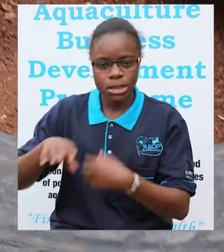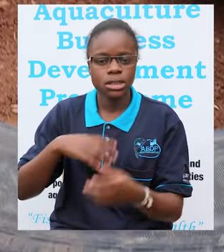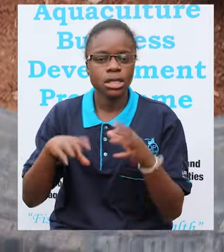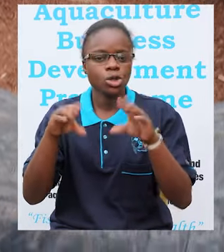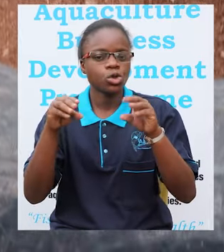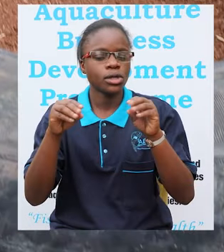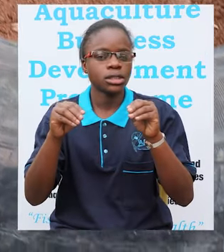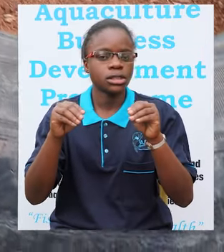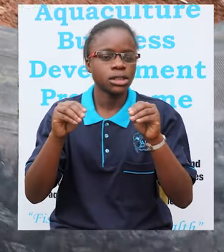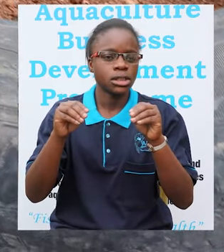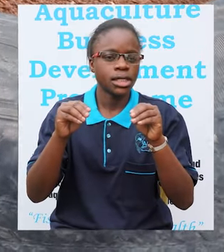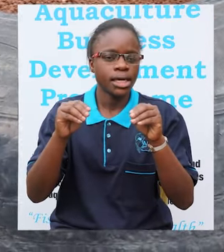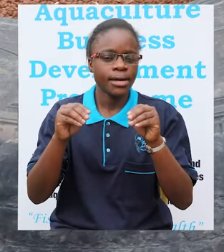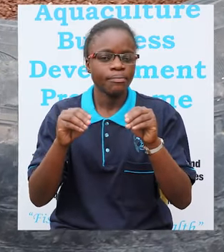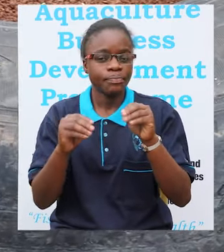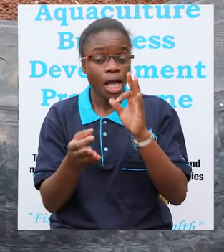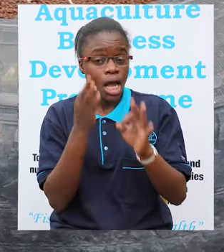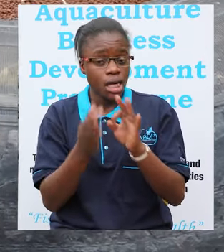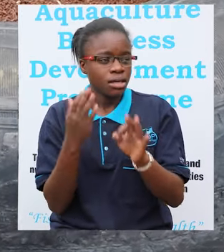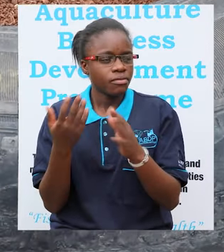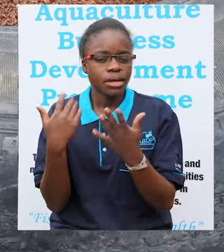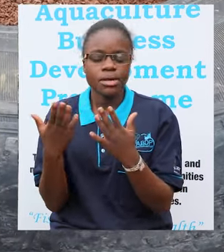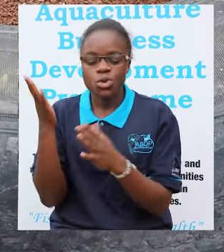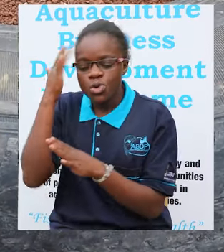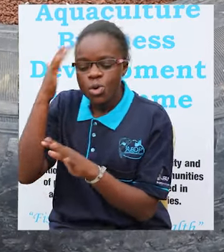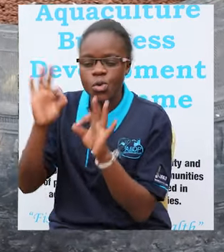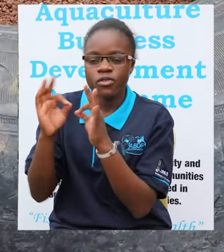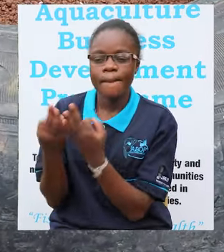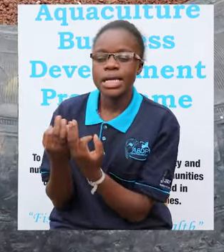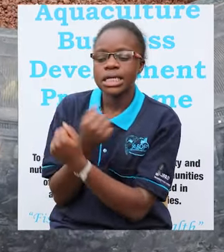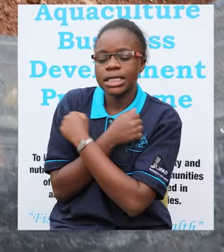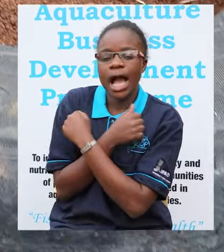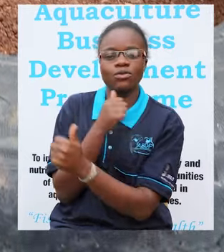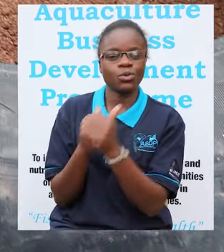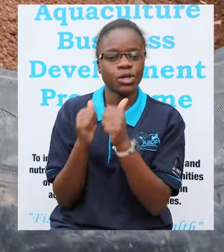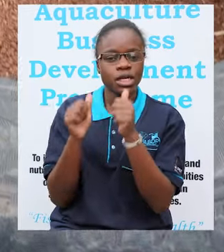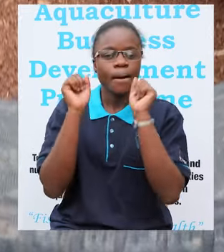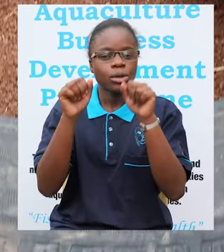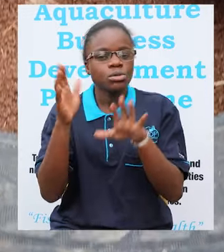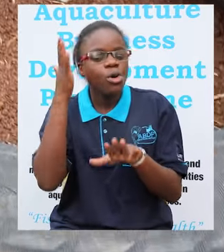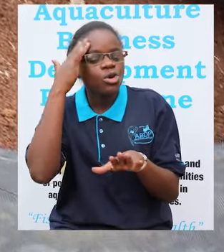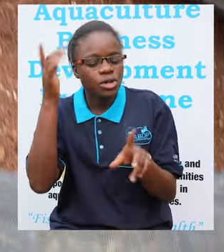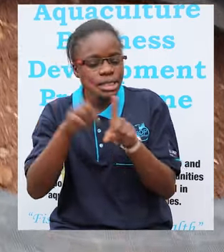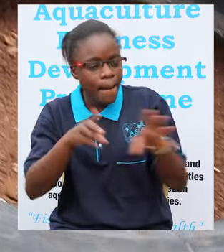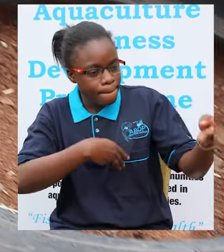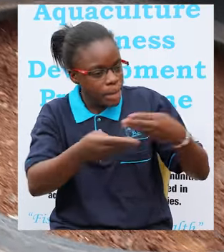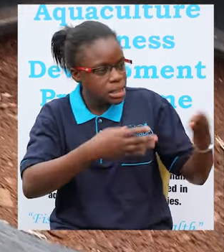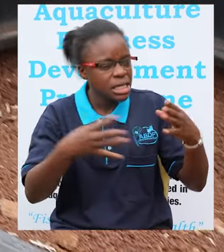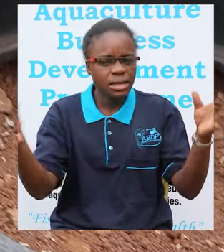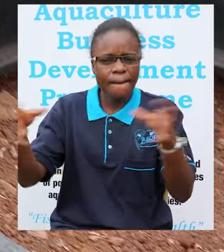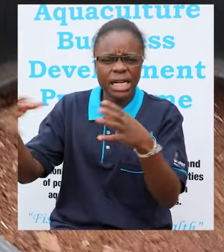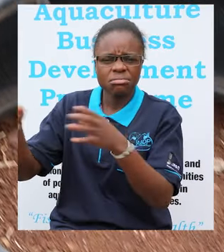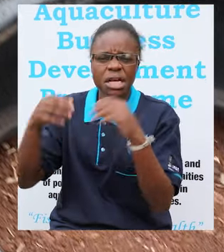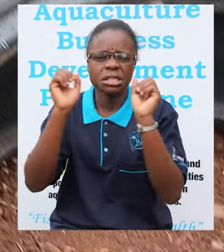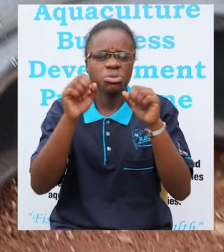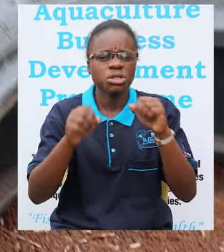or exotic, depending on what the family consumes or what is on the market, what can be sold at the market.